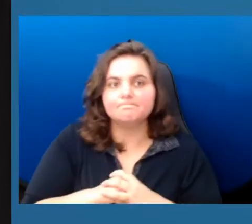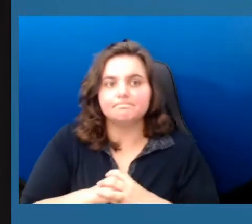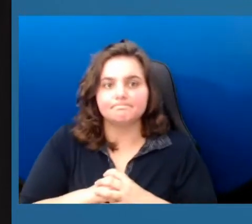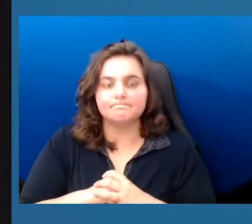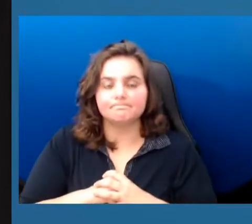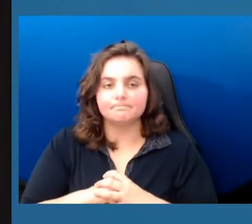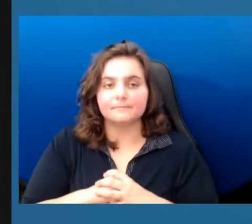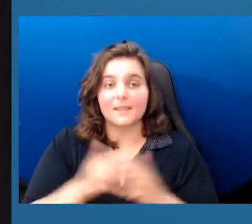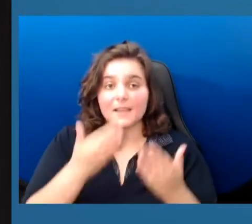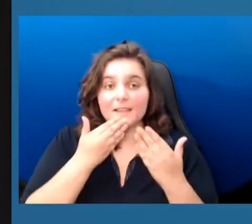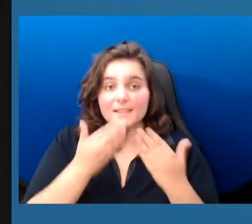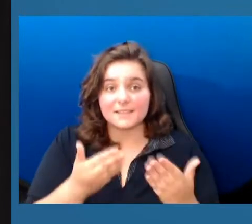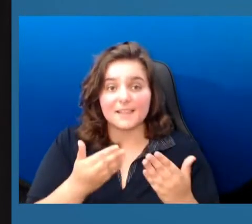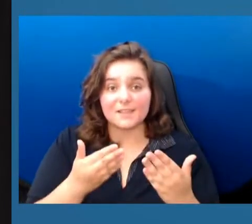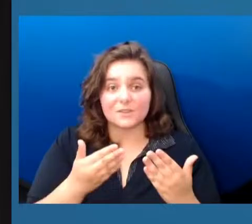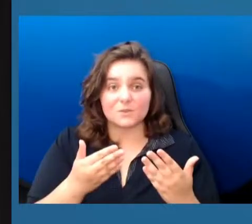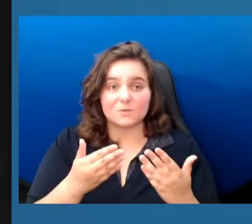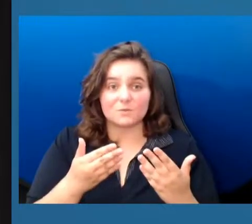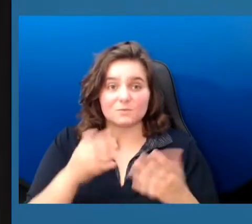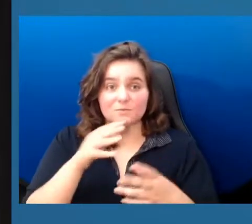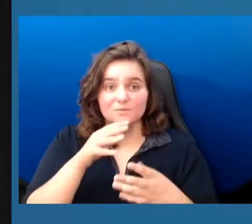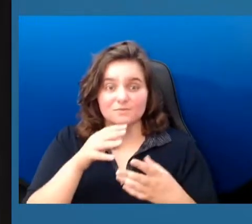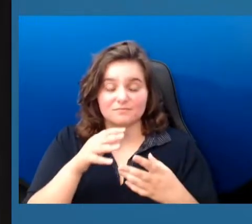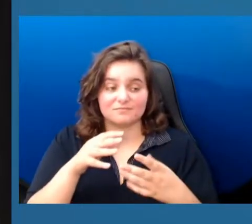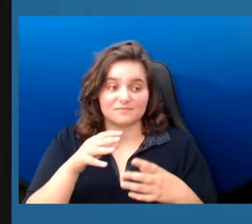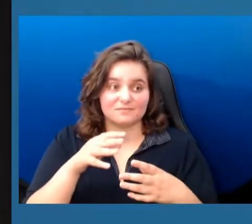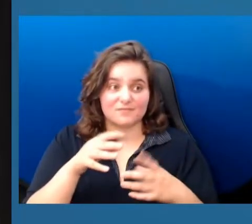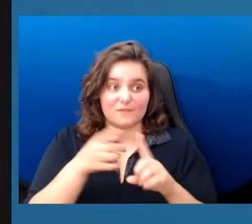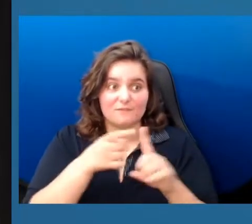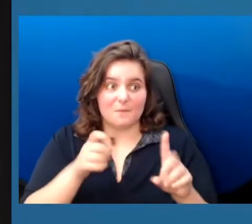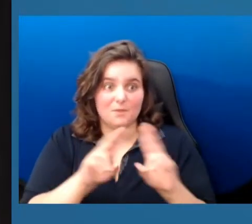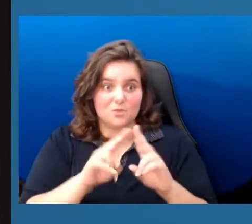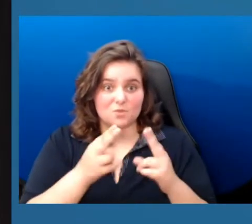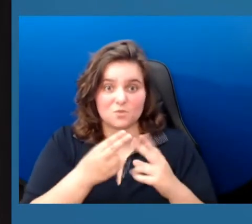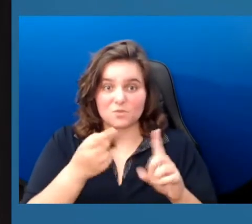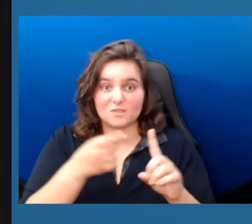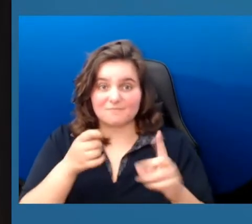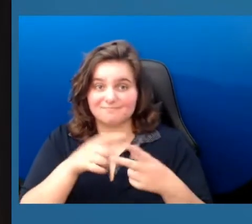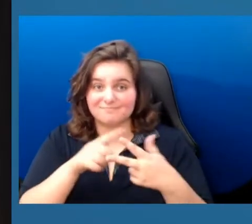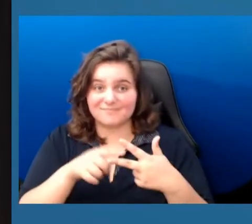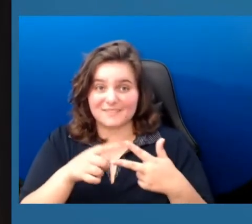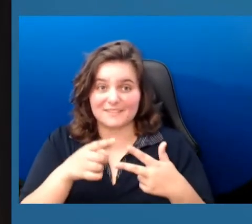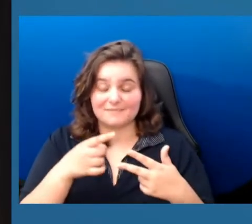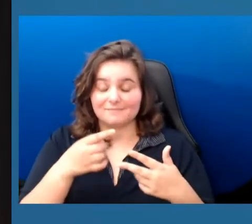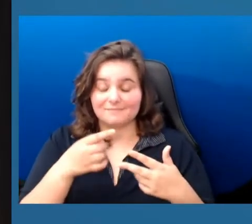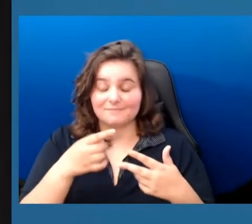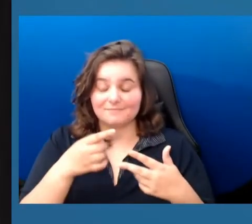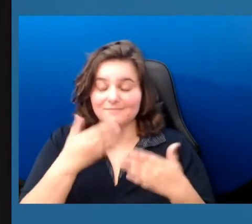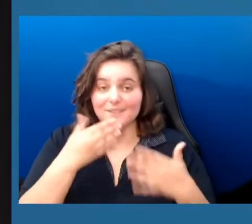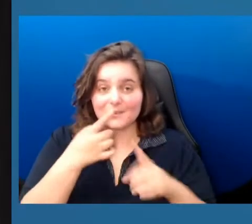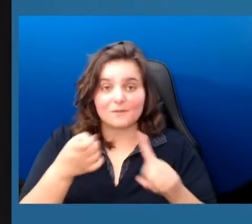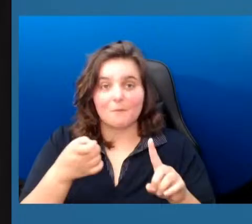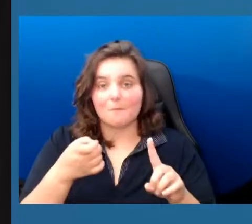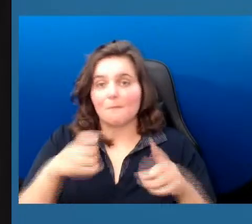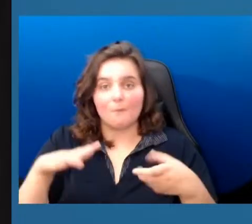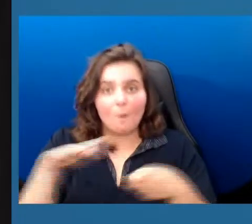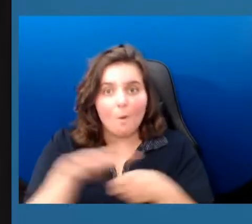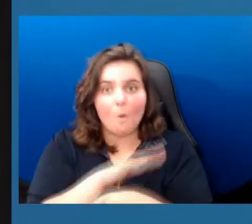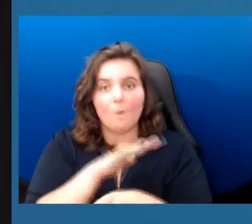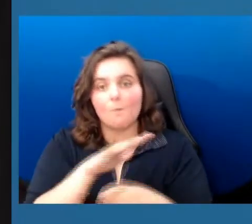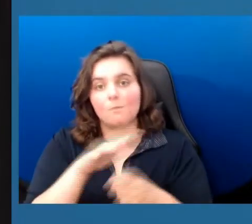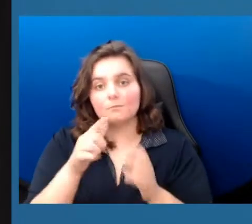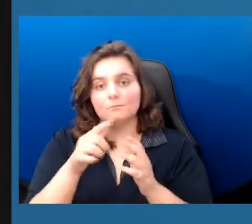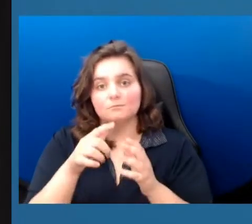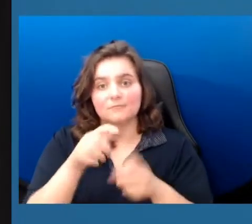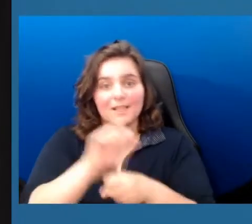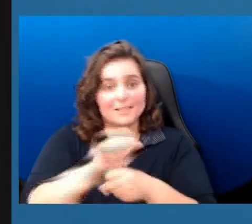members of the state AFL-CIO. I thank you for the entire labor movement in this state. But even more than that, this is not just a union issue. This applies